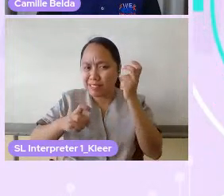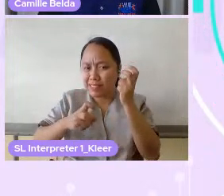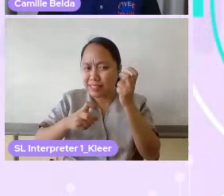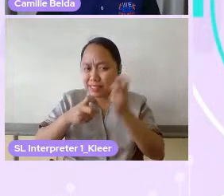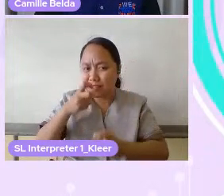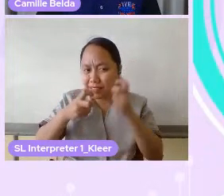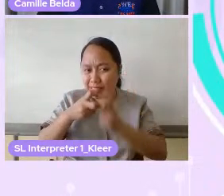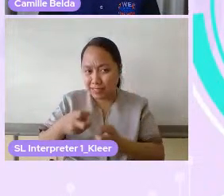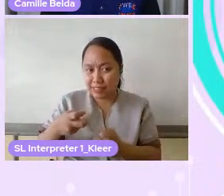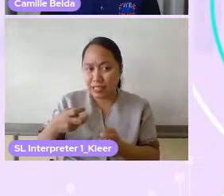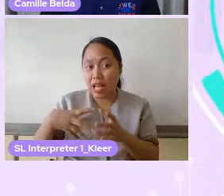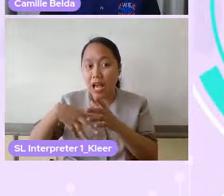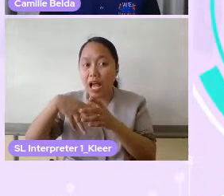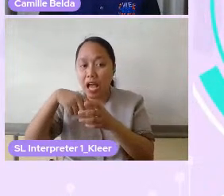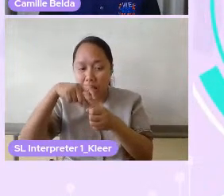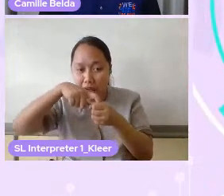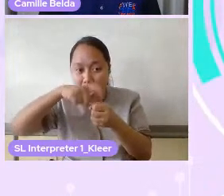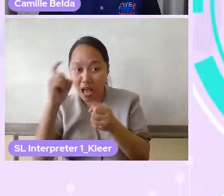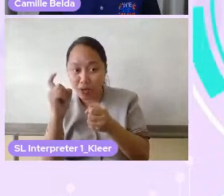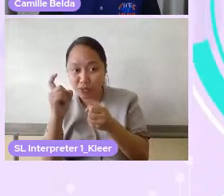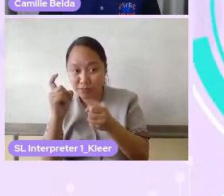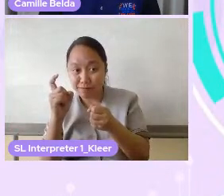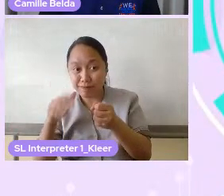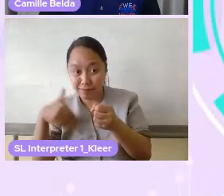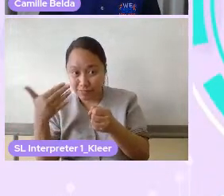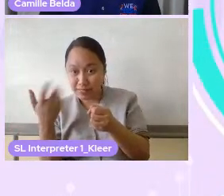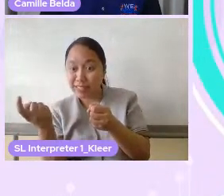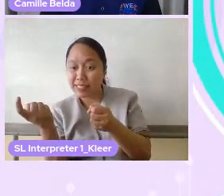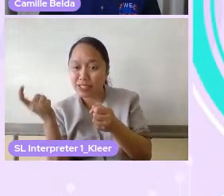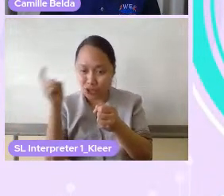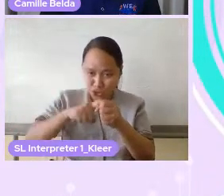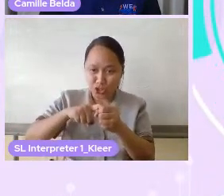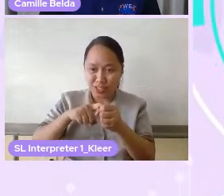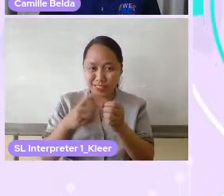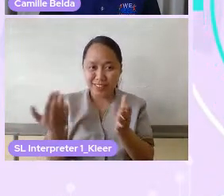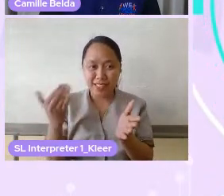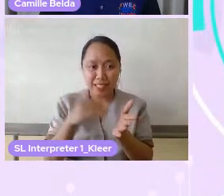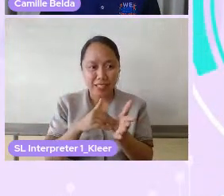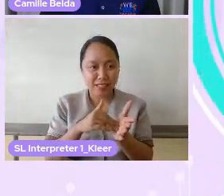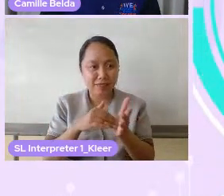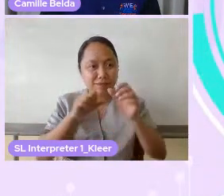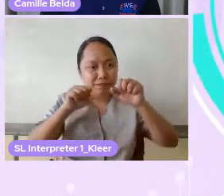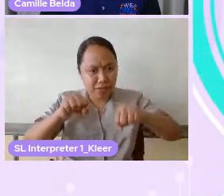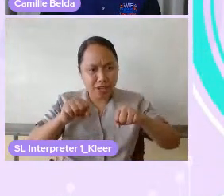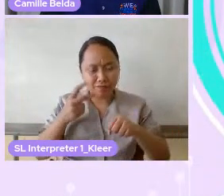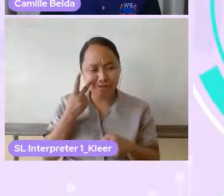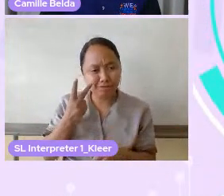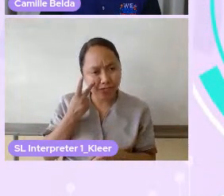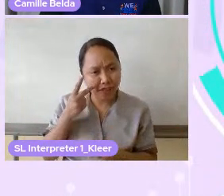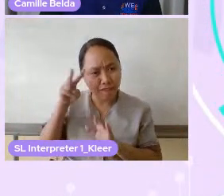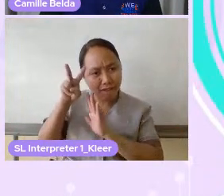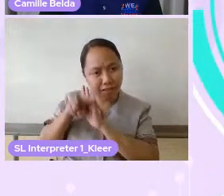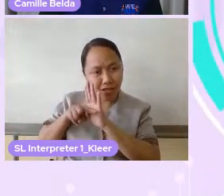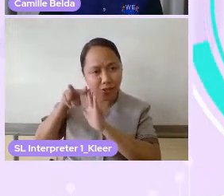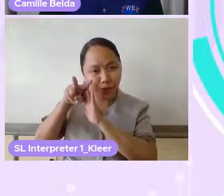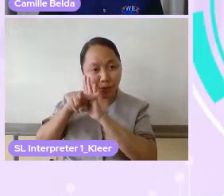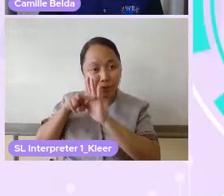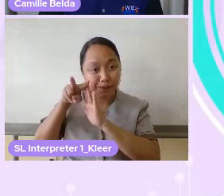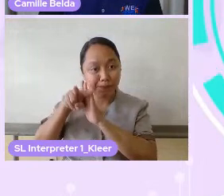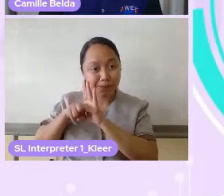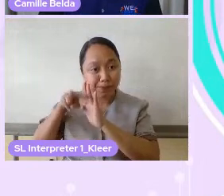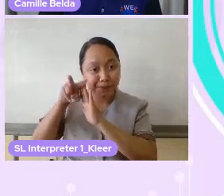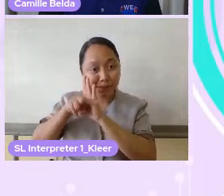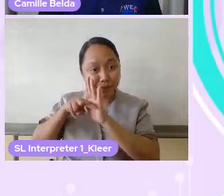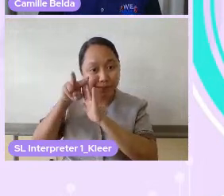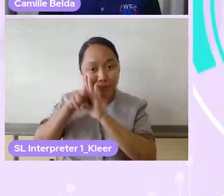live stream and try to rejoin so that our viewers can see you po? Is it okay po, Attorney